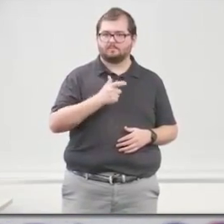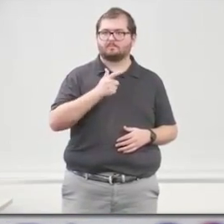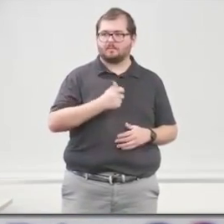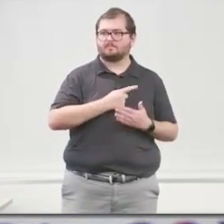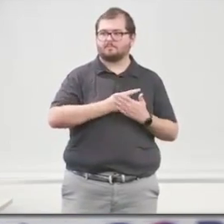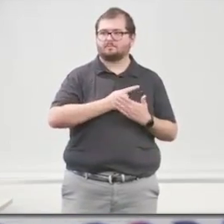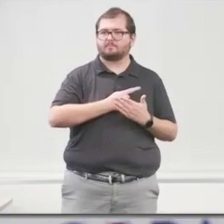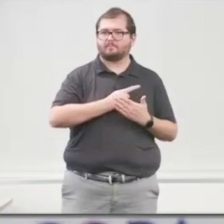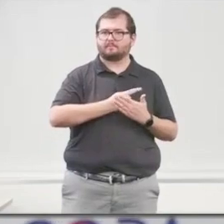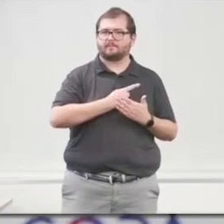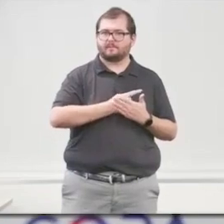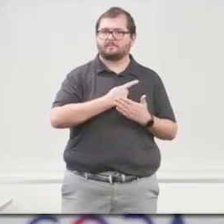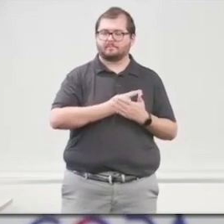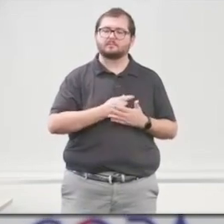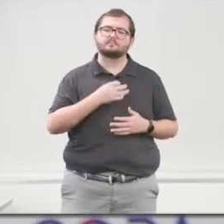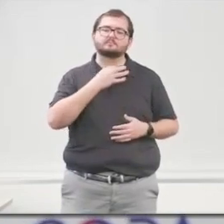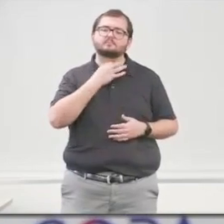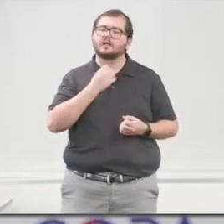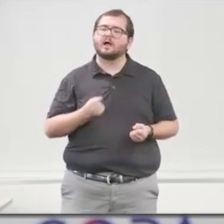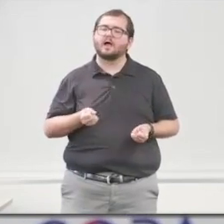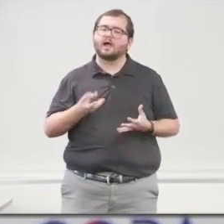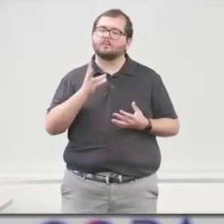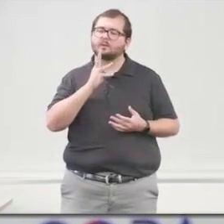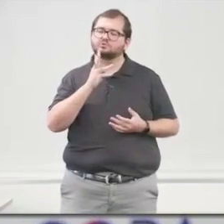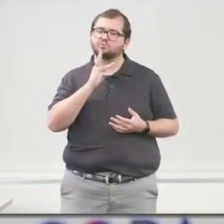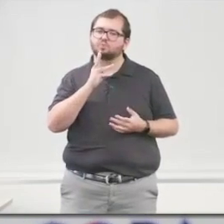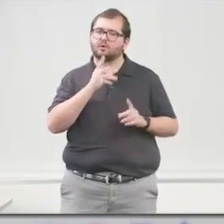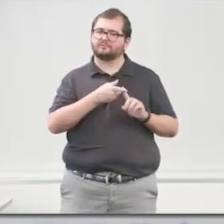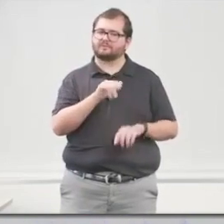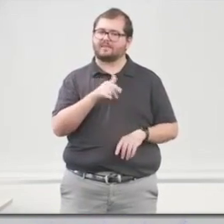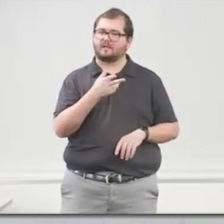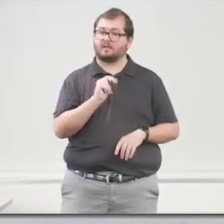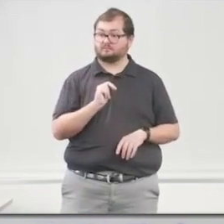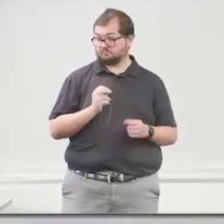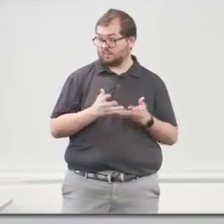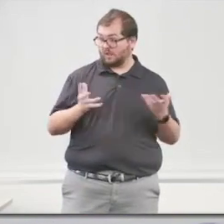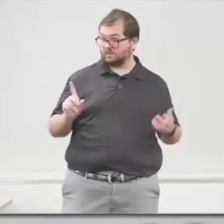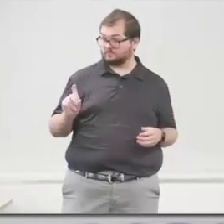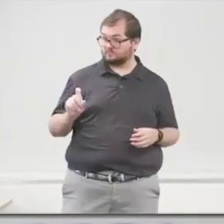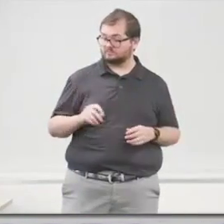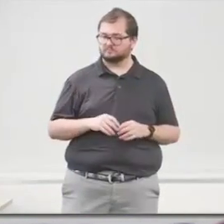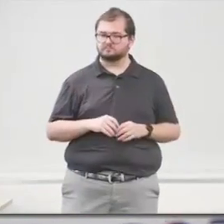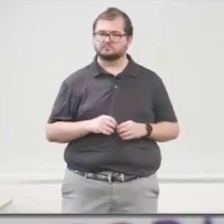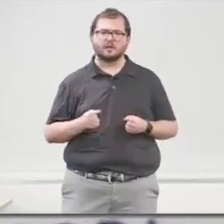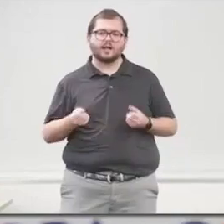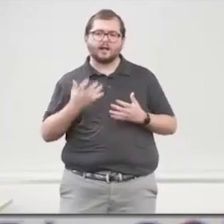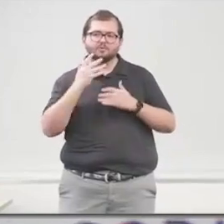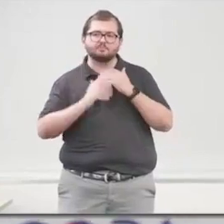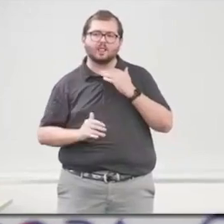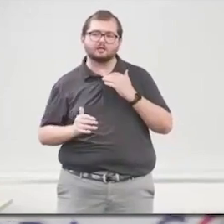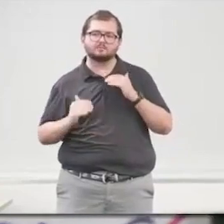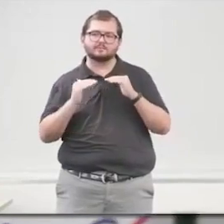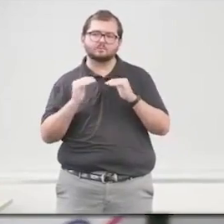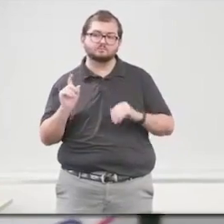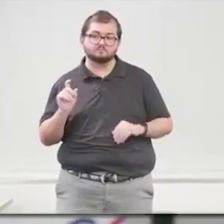I said, "How much water just came out of that gun?" "A lot." "How much blood do you think that was?"